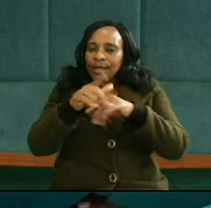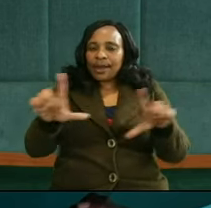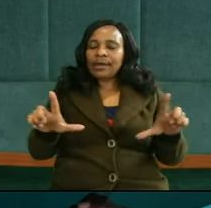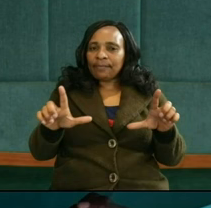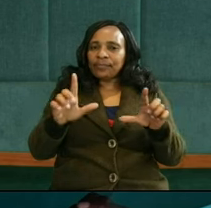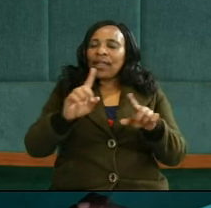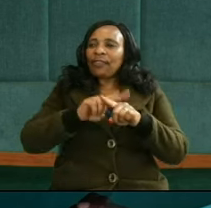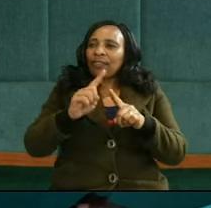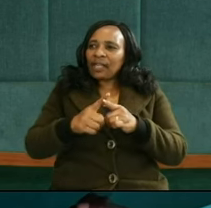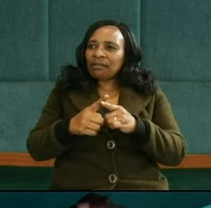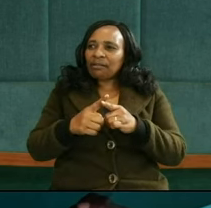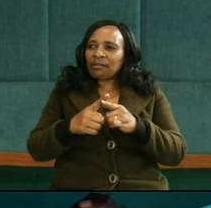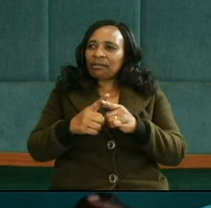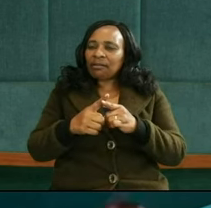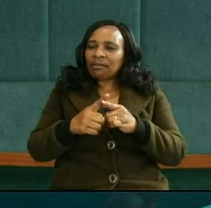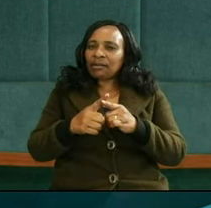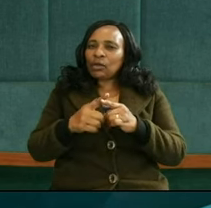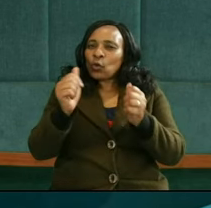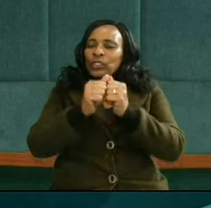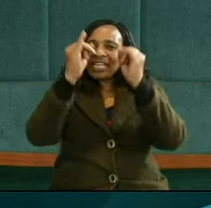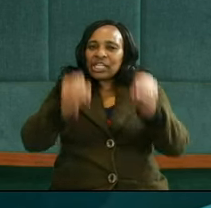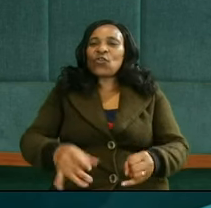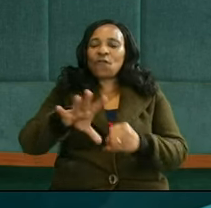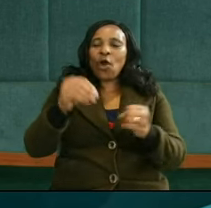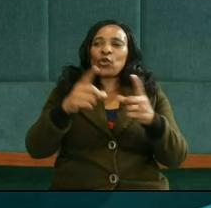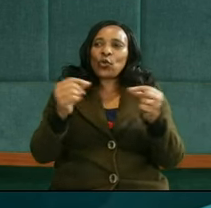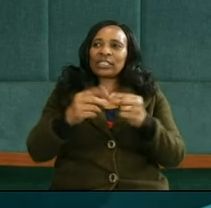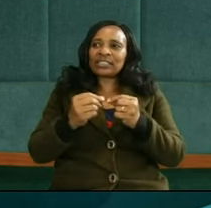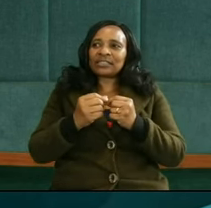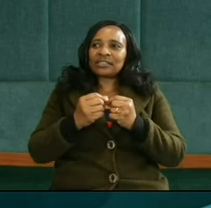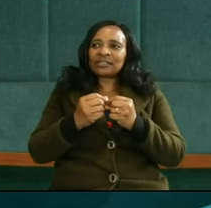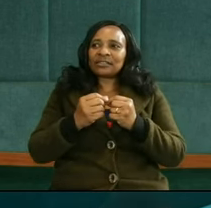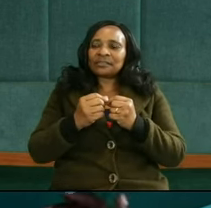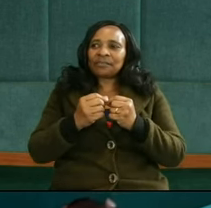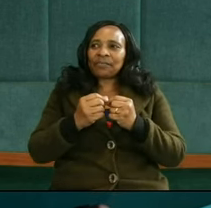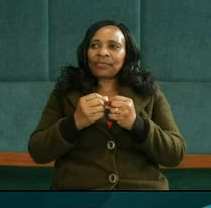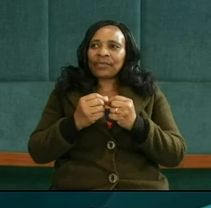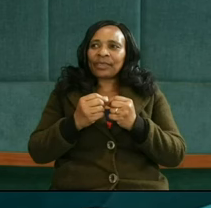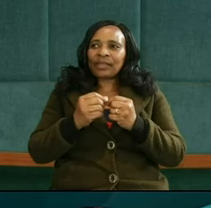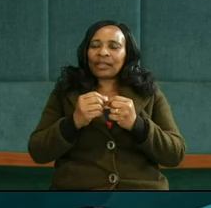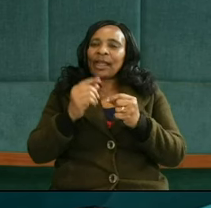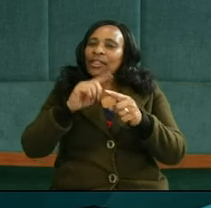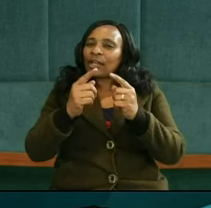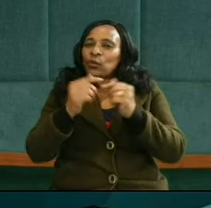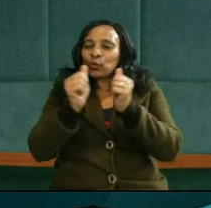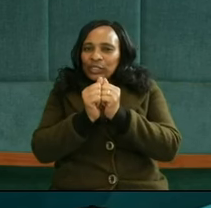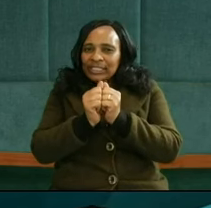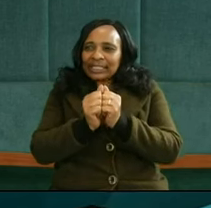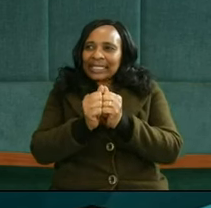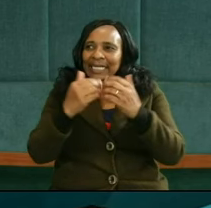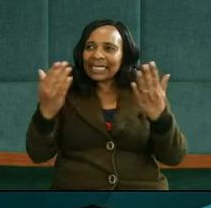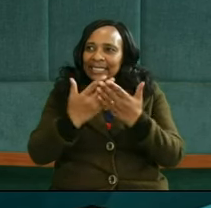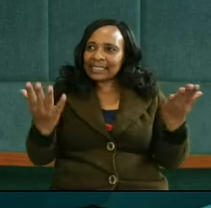uttered his newfound words, "Expect great things from God, attempt great things for God." He is